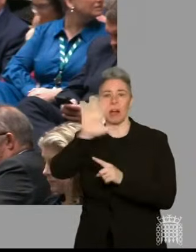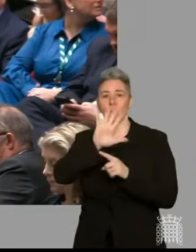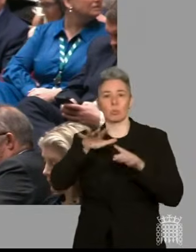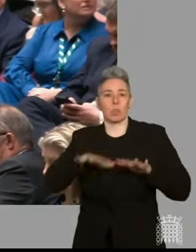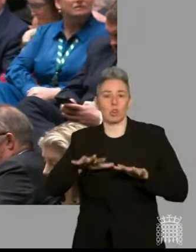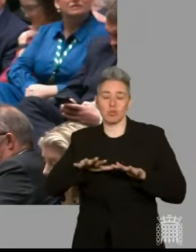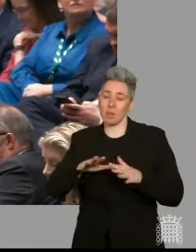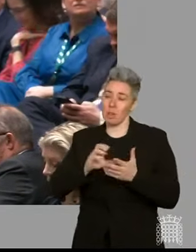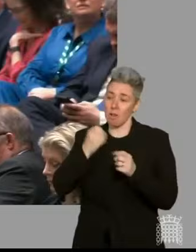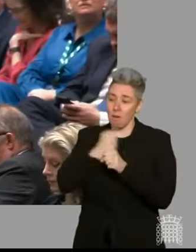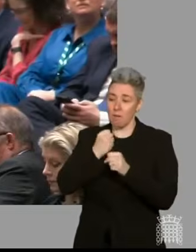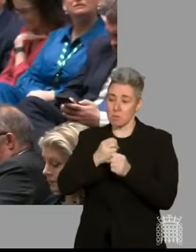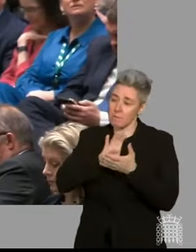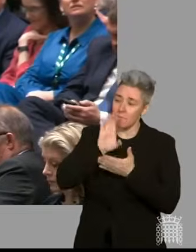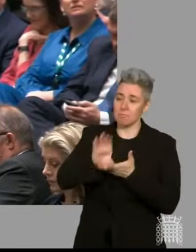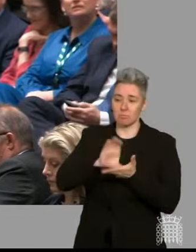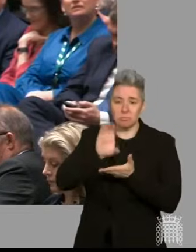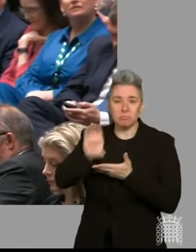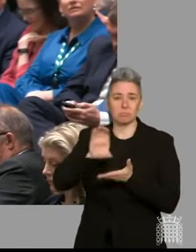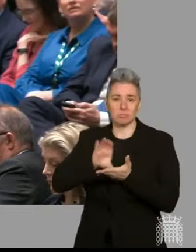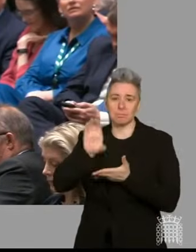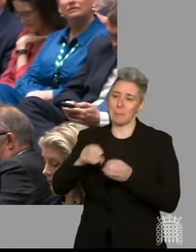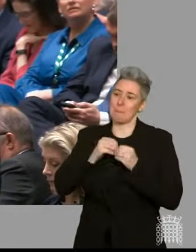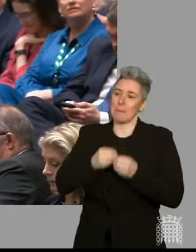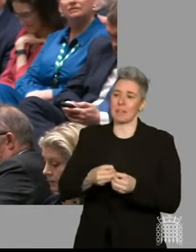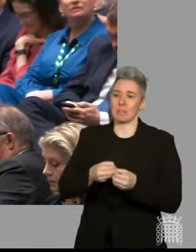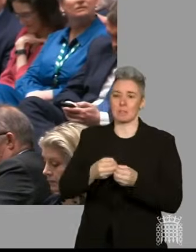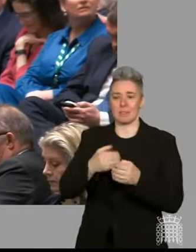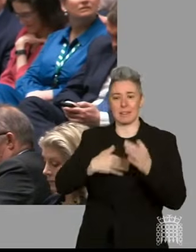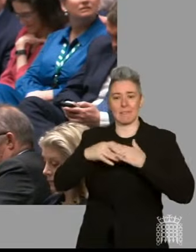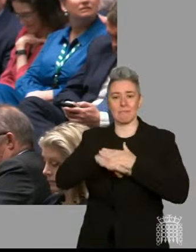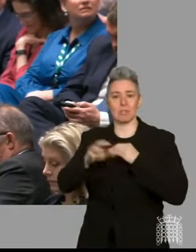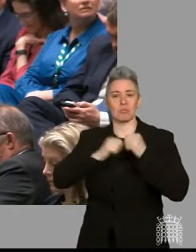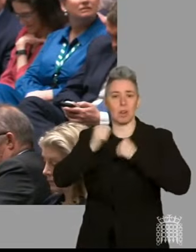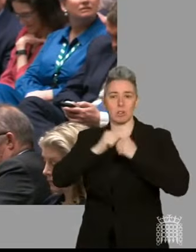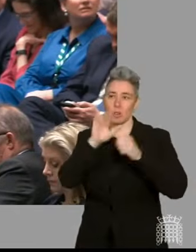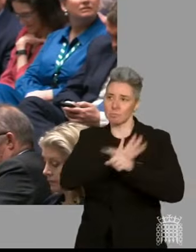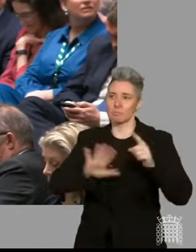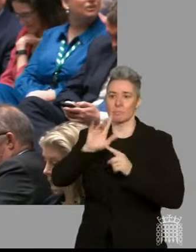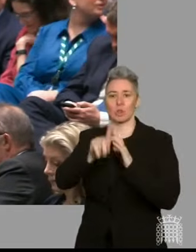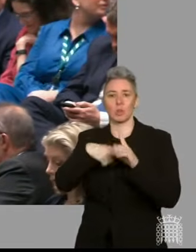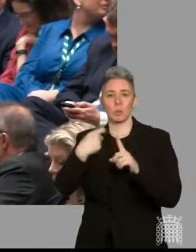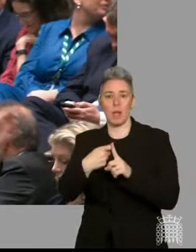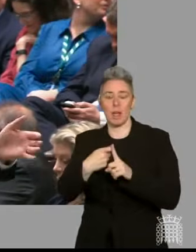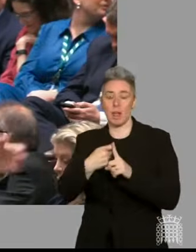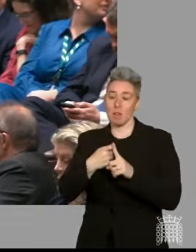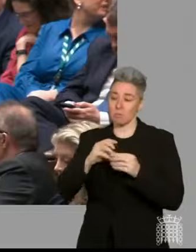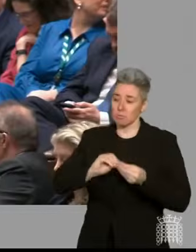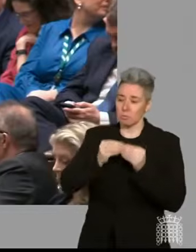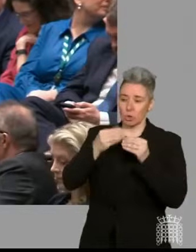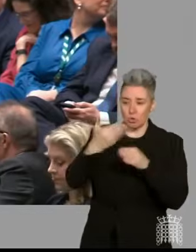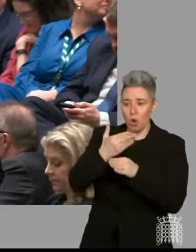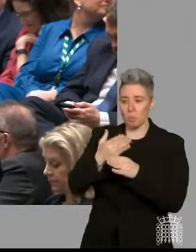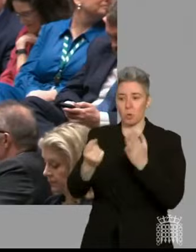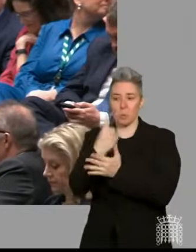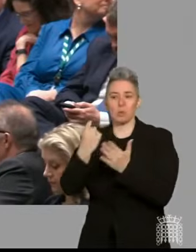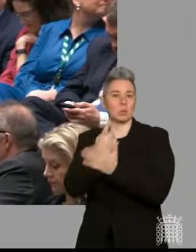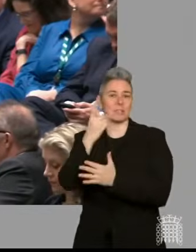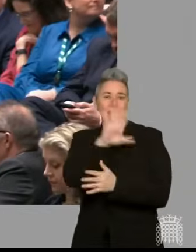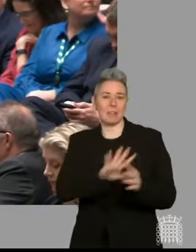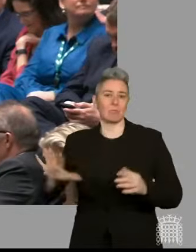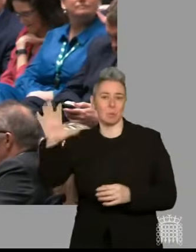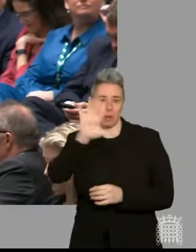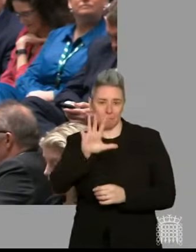across the United Kingdom, creating jobs and opportunities in every region. And I know that my honourable friend has been a